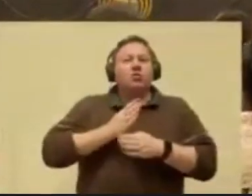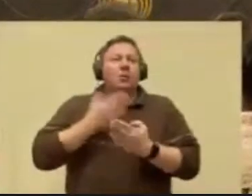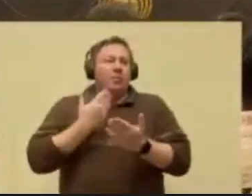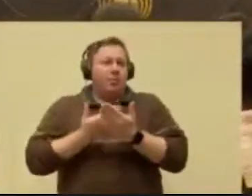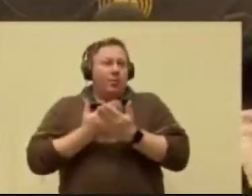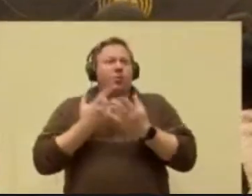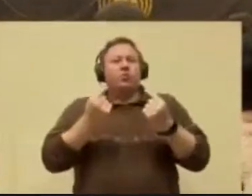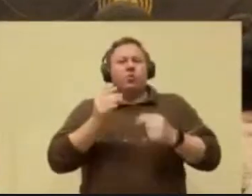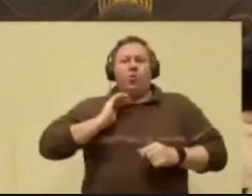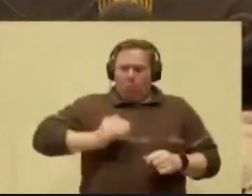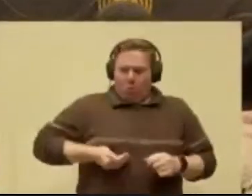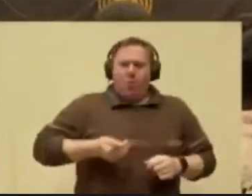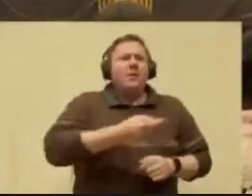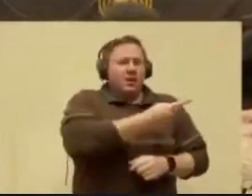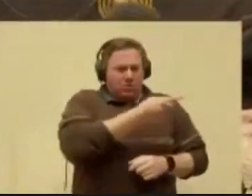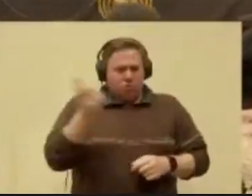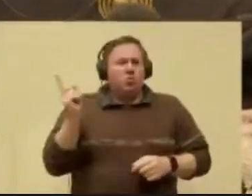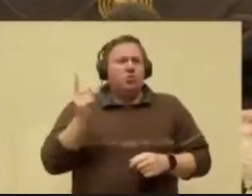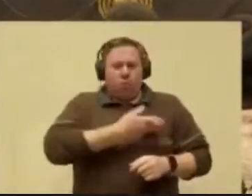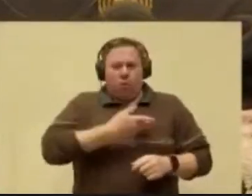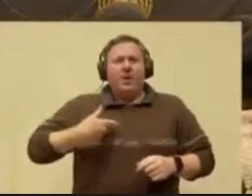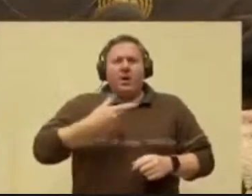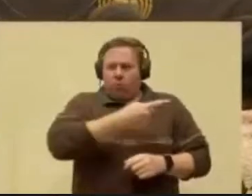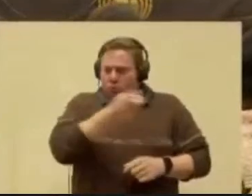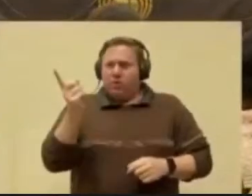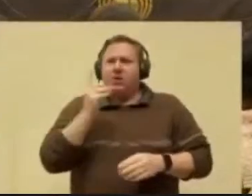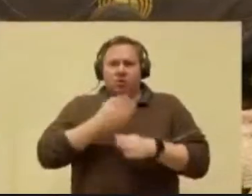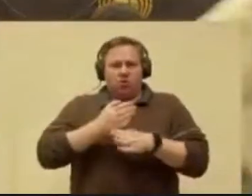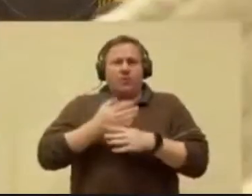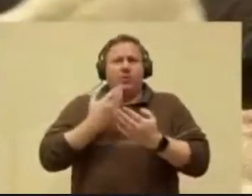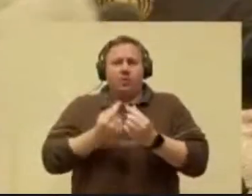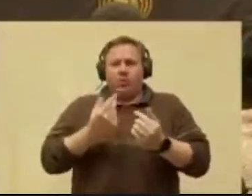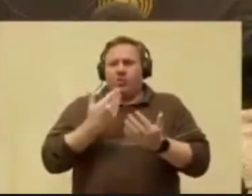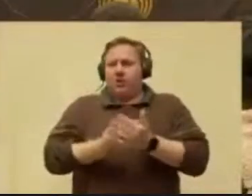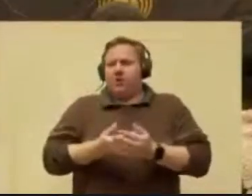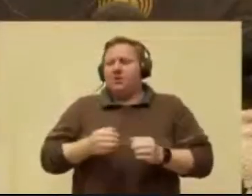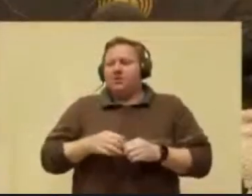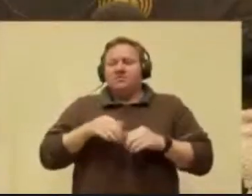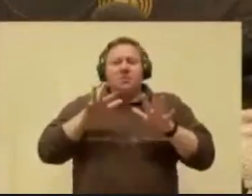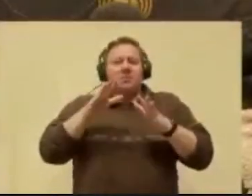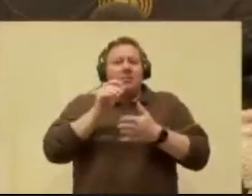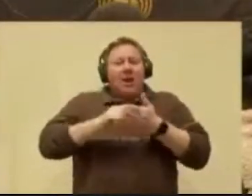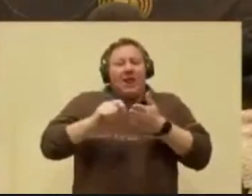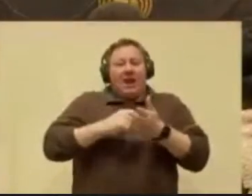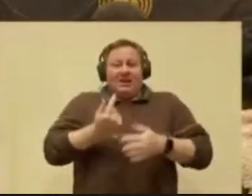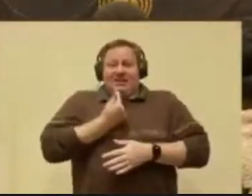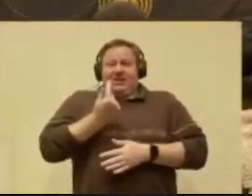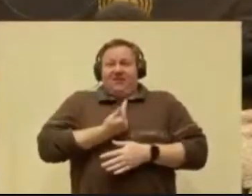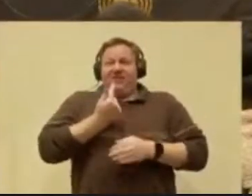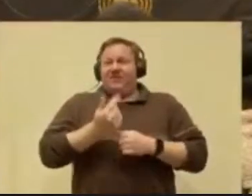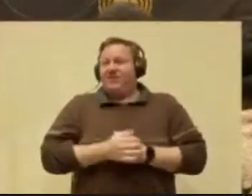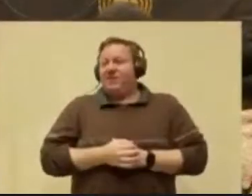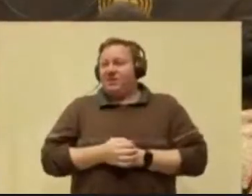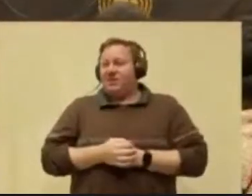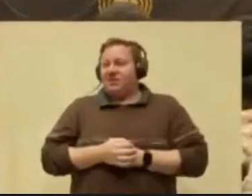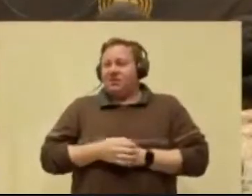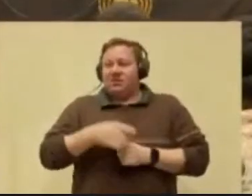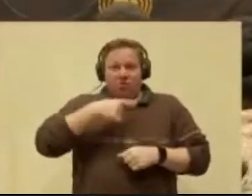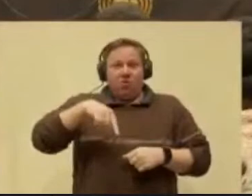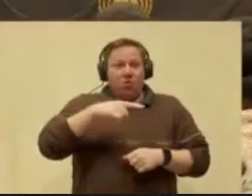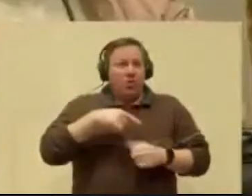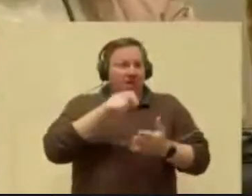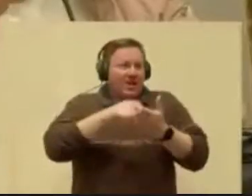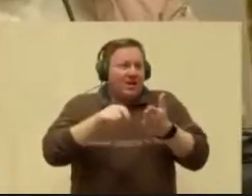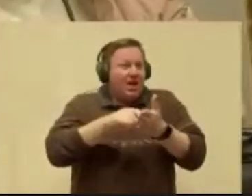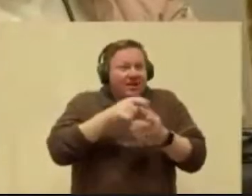task yes it's just that people they elect themselves if if we are supposed to elect